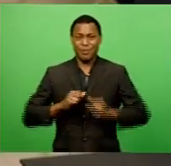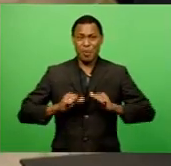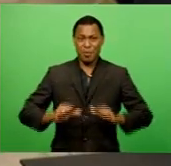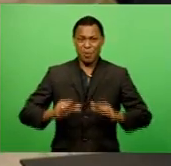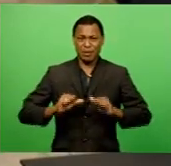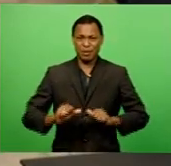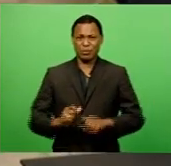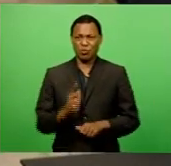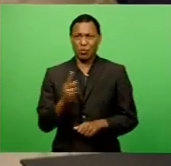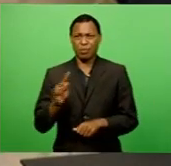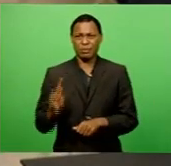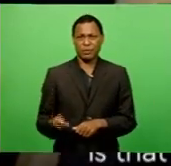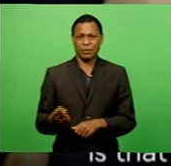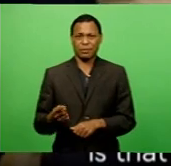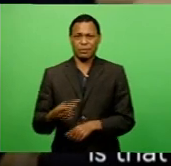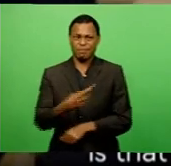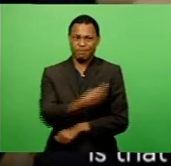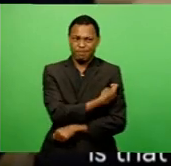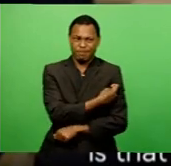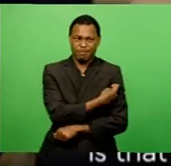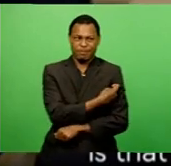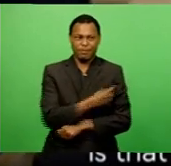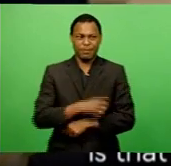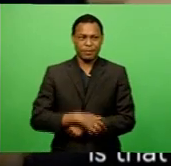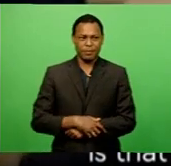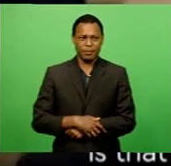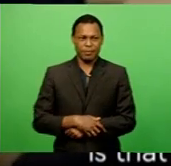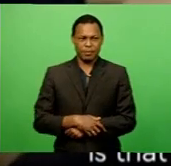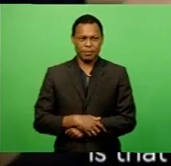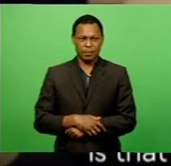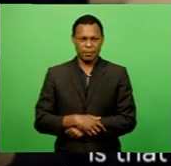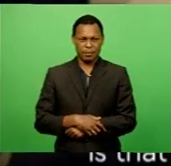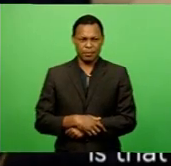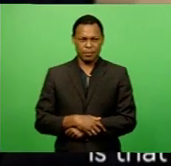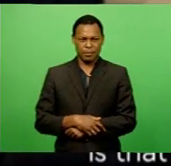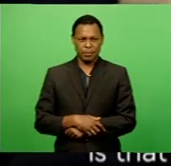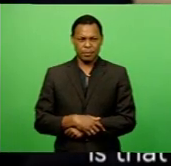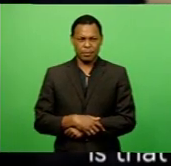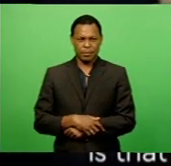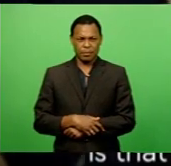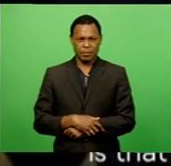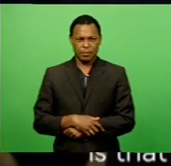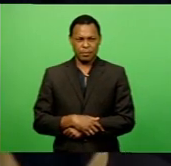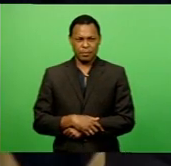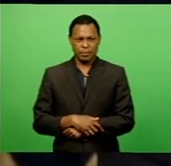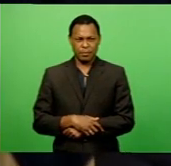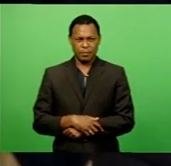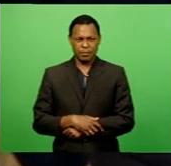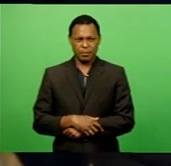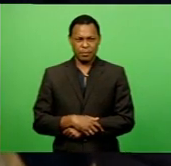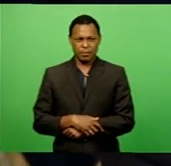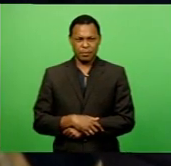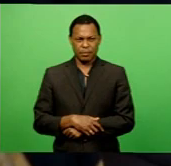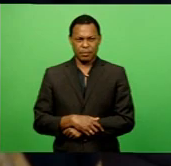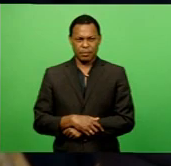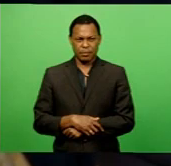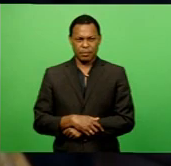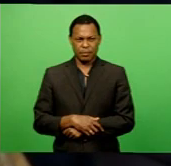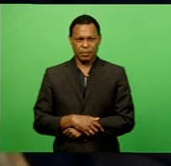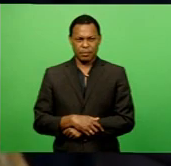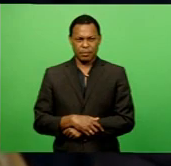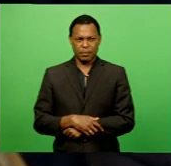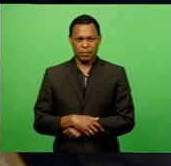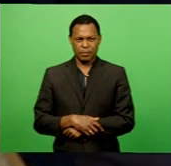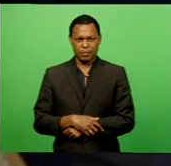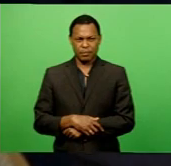the next 100 days. Is that high enough? Should be far higher than basically where the U.S. is right now? When I announced it, you all